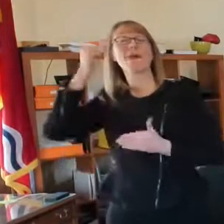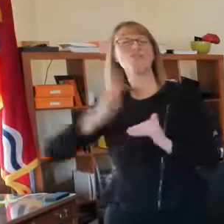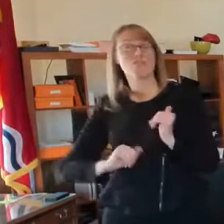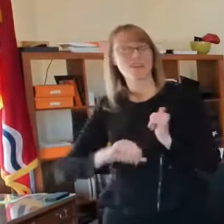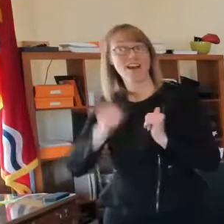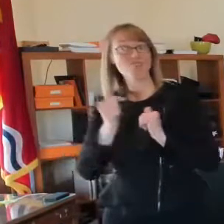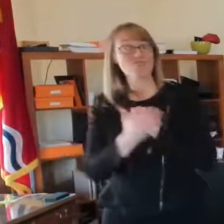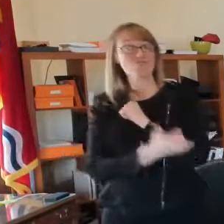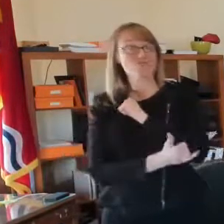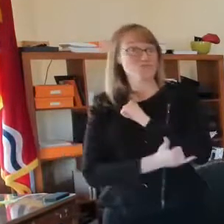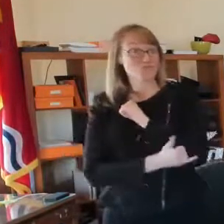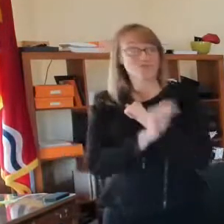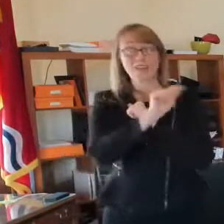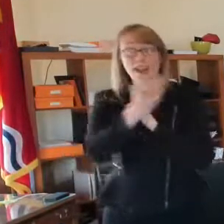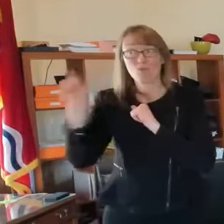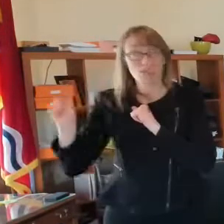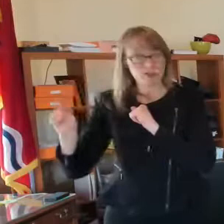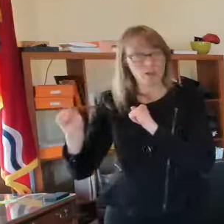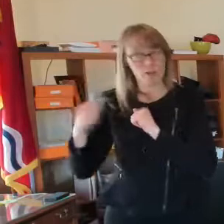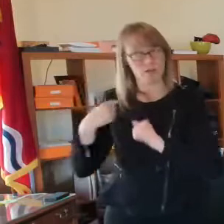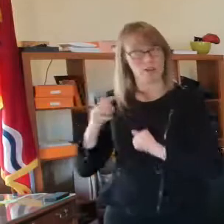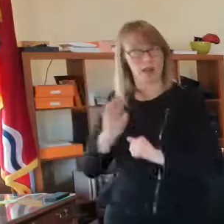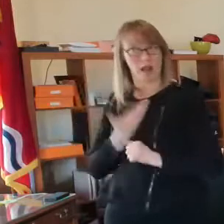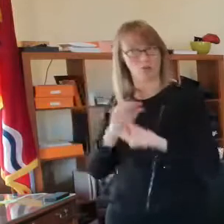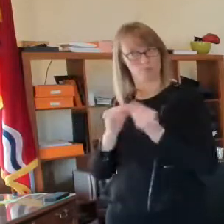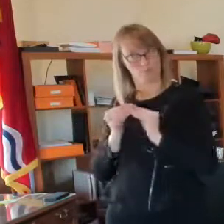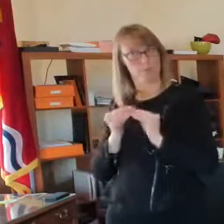other areas in the region